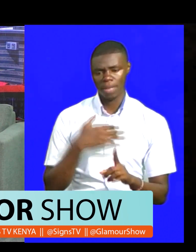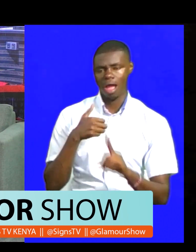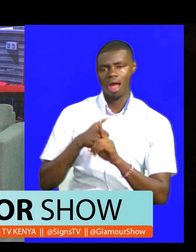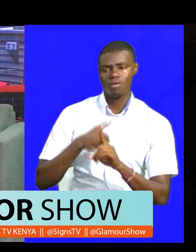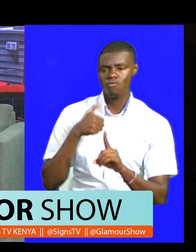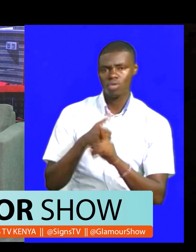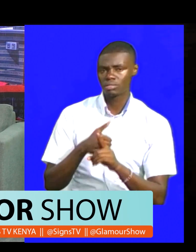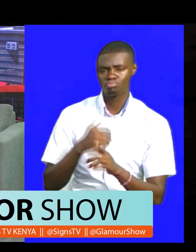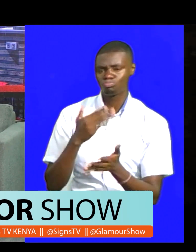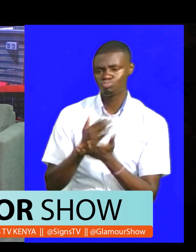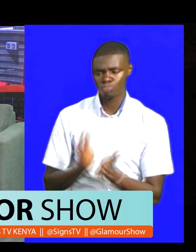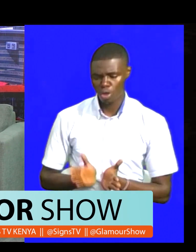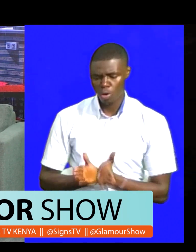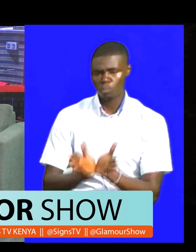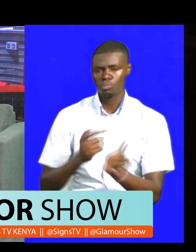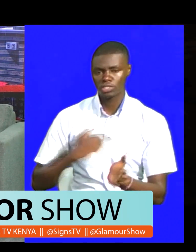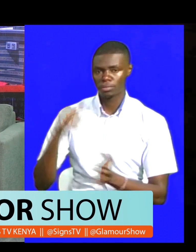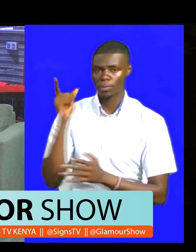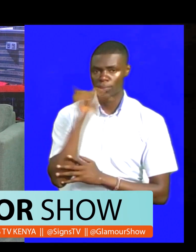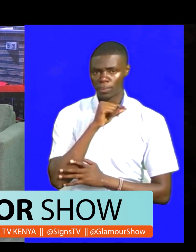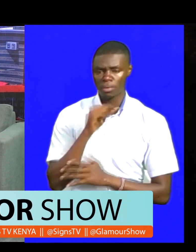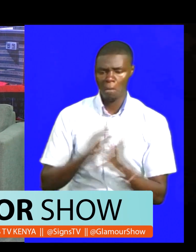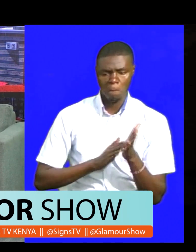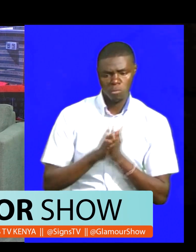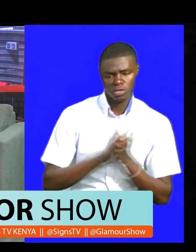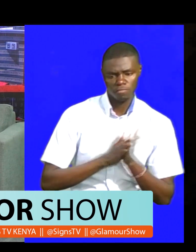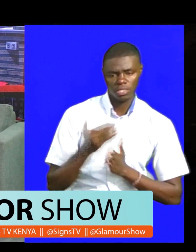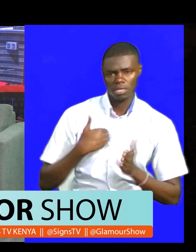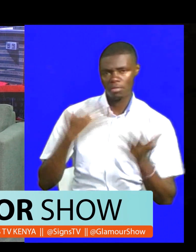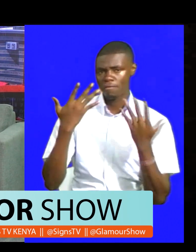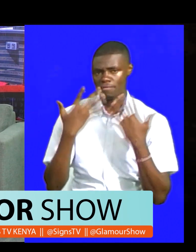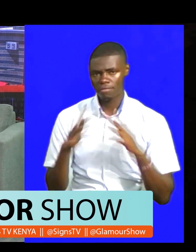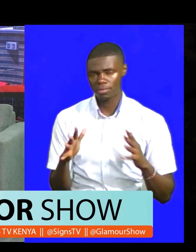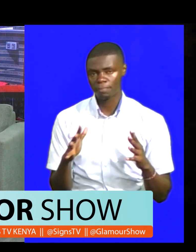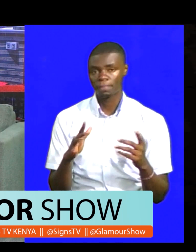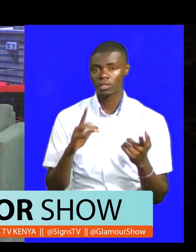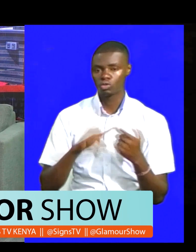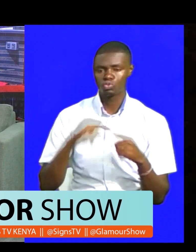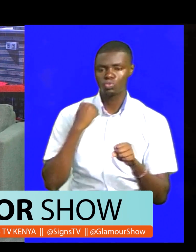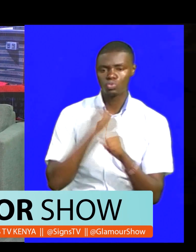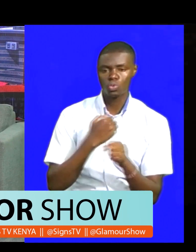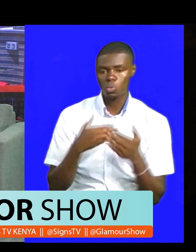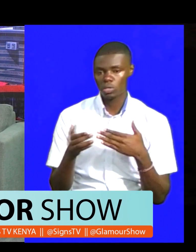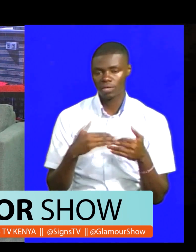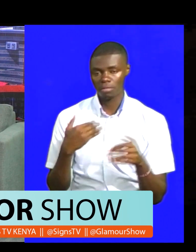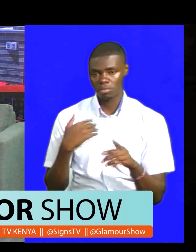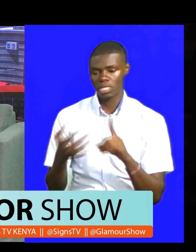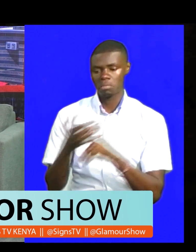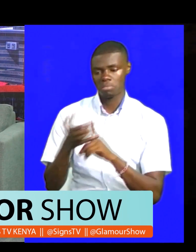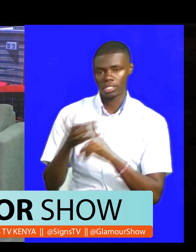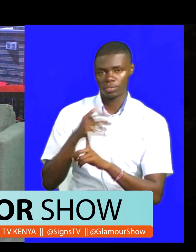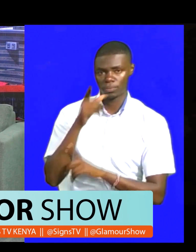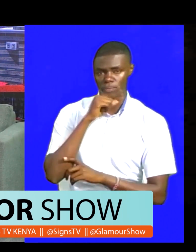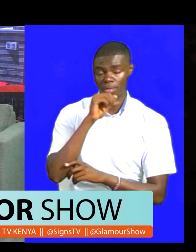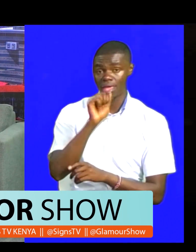advocacy has really pushed me, have really motivated me to pursue what I have been pursuing. And